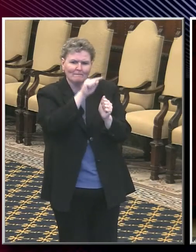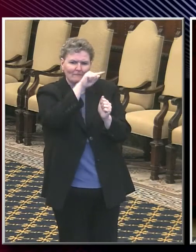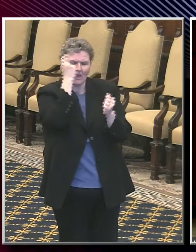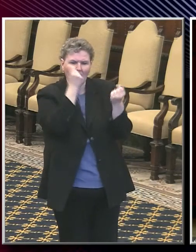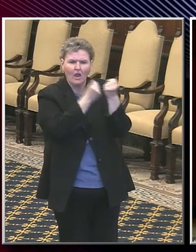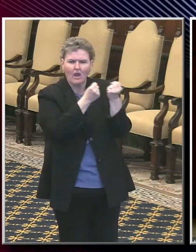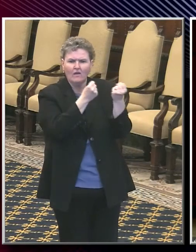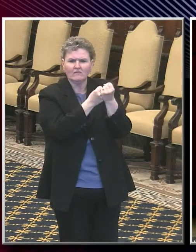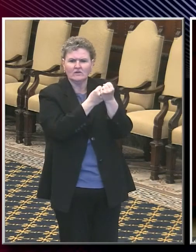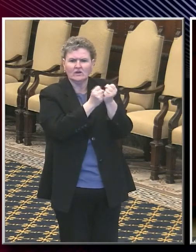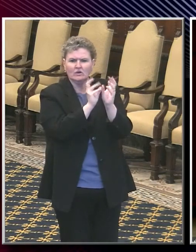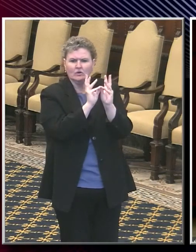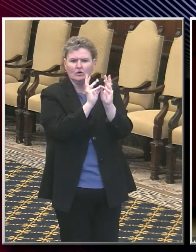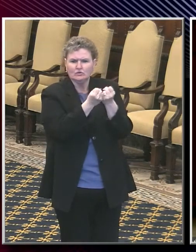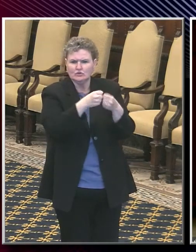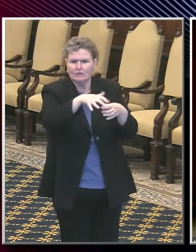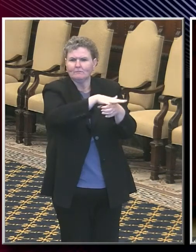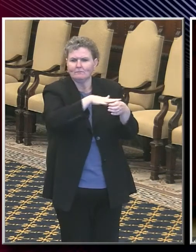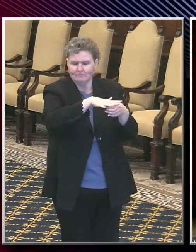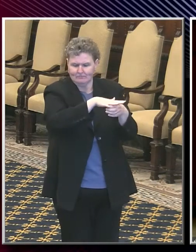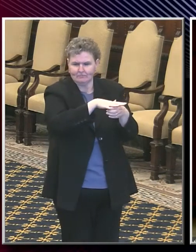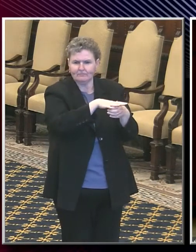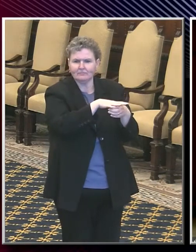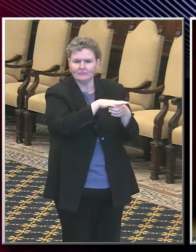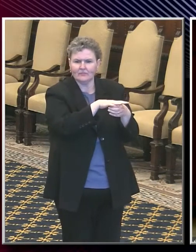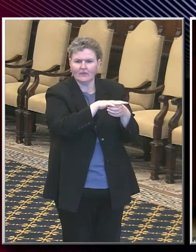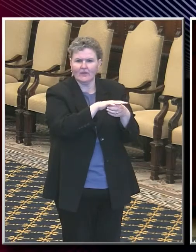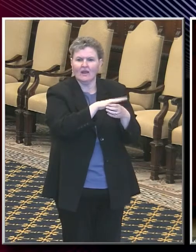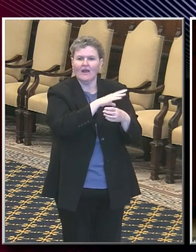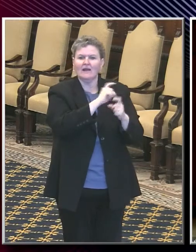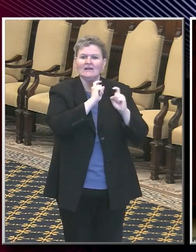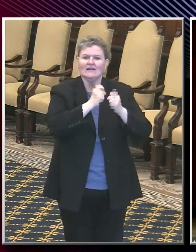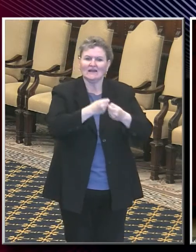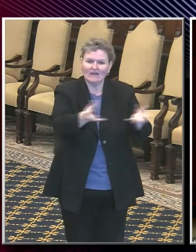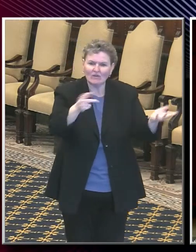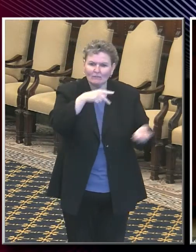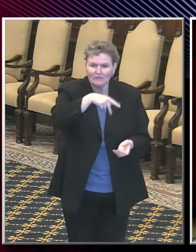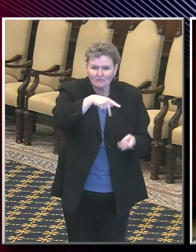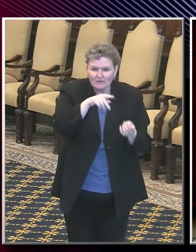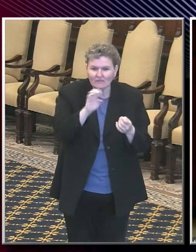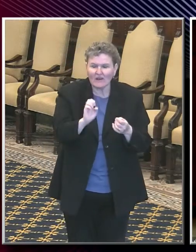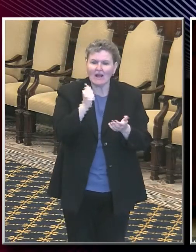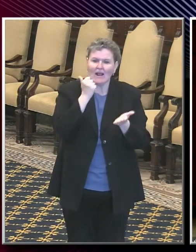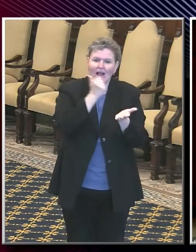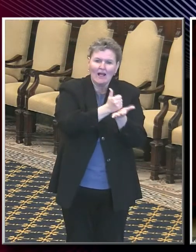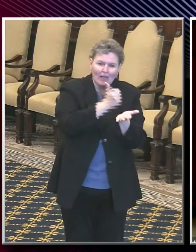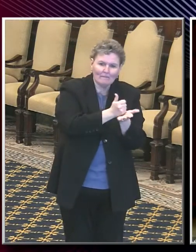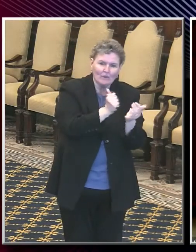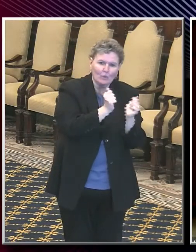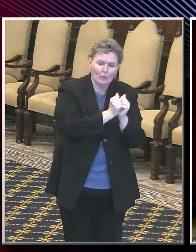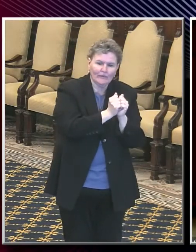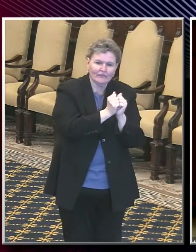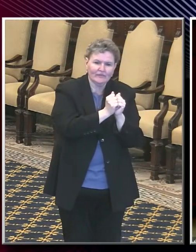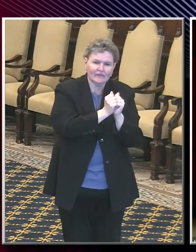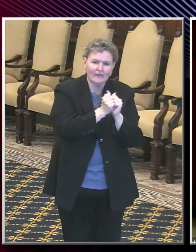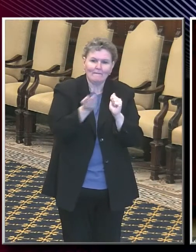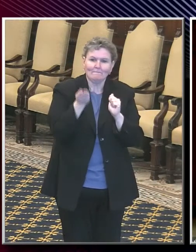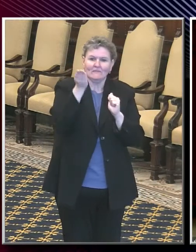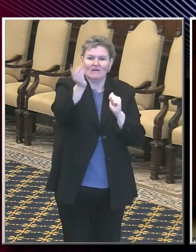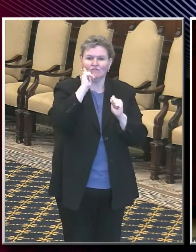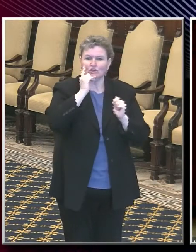for? We're not sure exactly how many we're going to hire because it's unclear how much funding we're going to have and how much we'll have to rely on volunteer